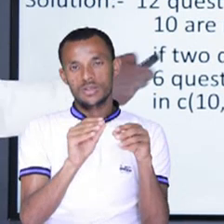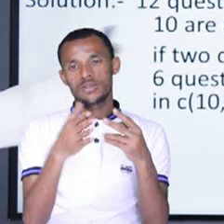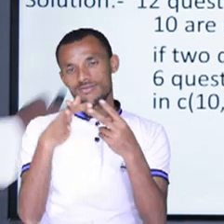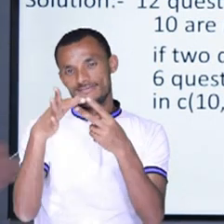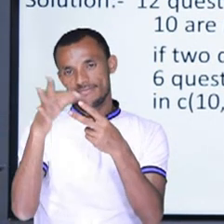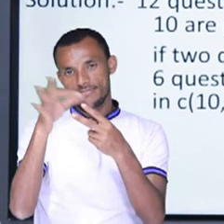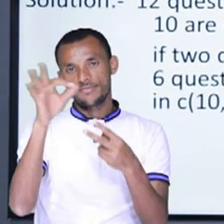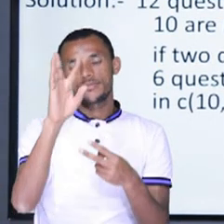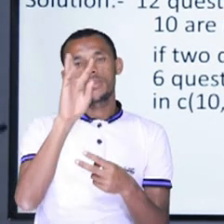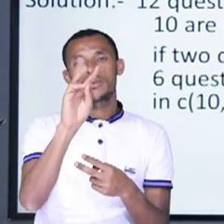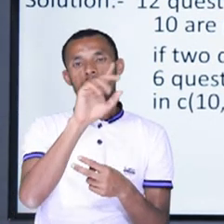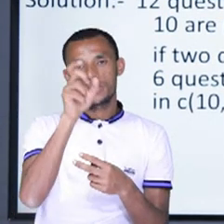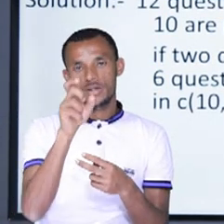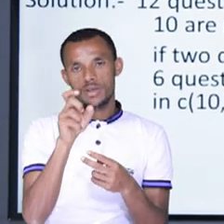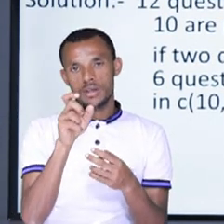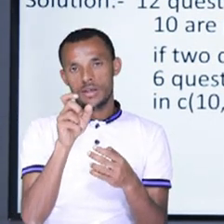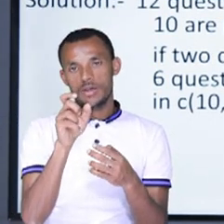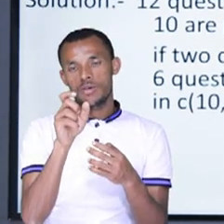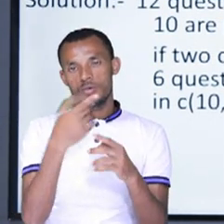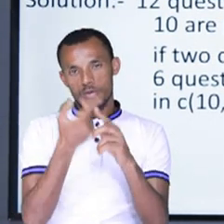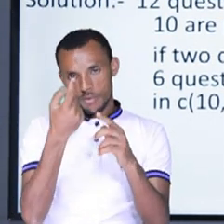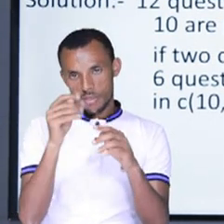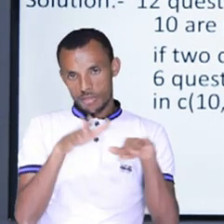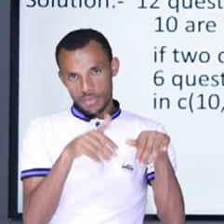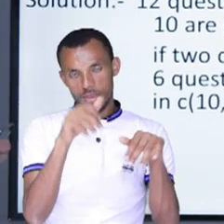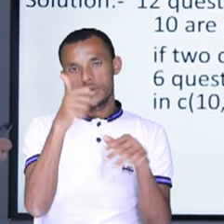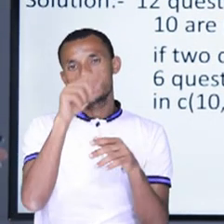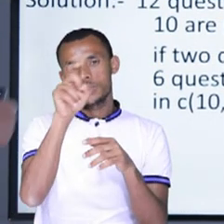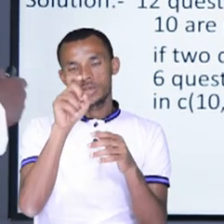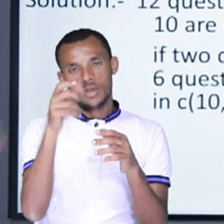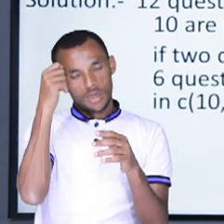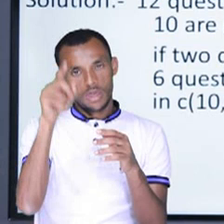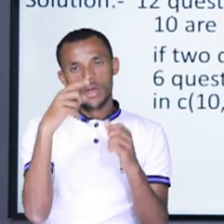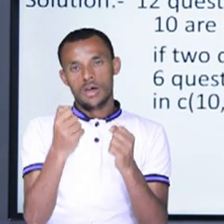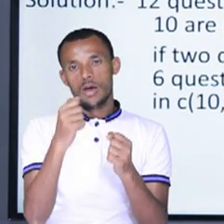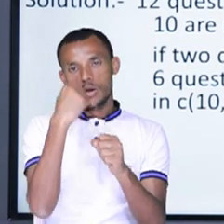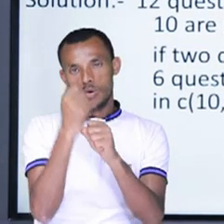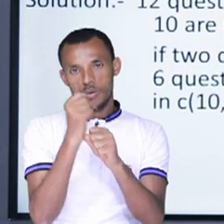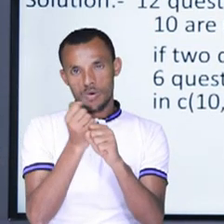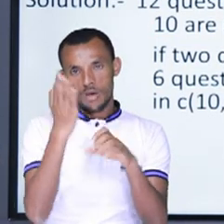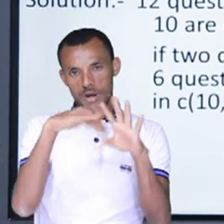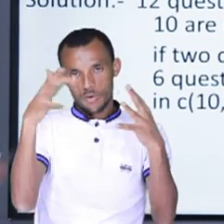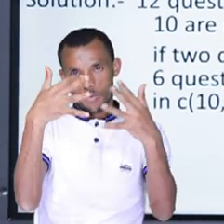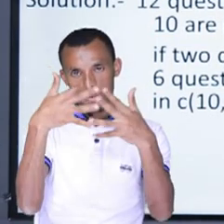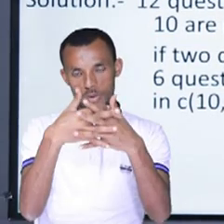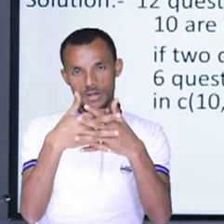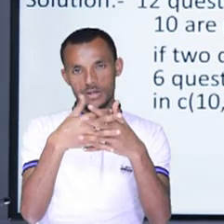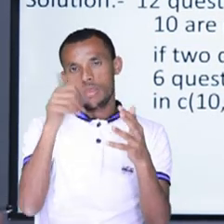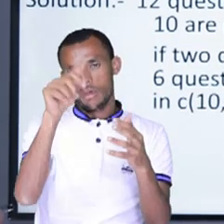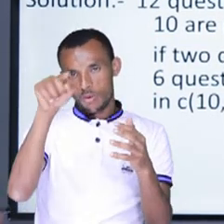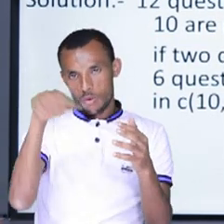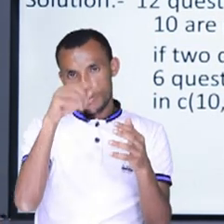choose 6 equations from the remaining 10 equations. So he can do in the combination of